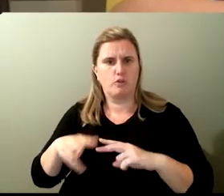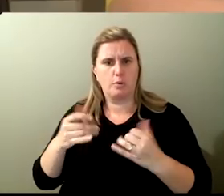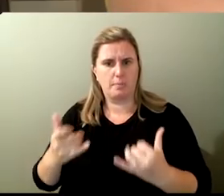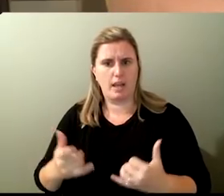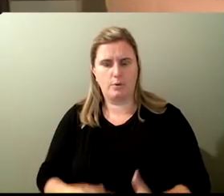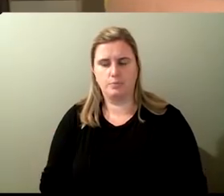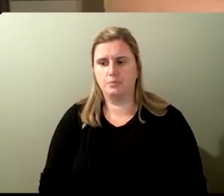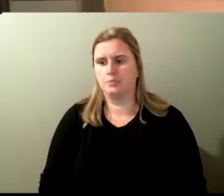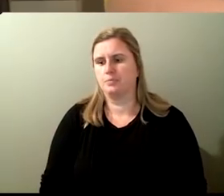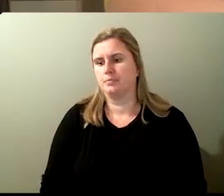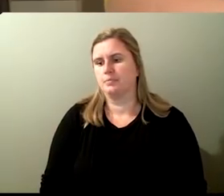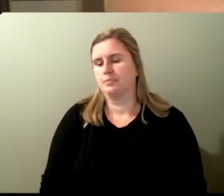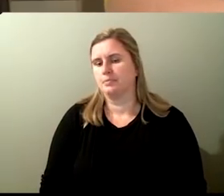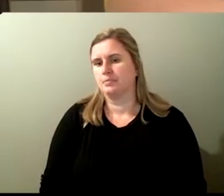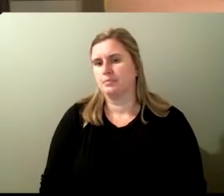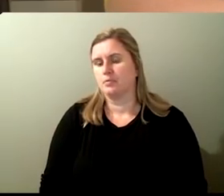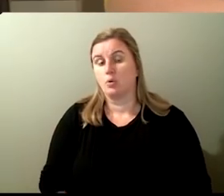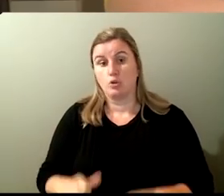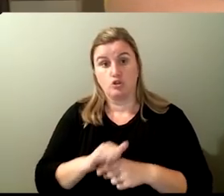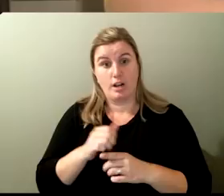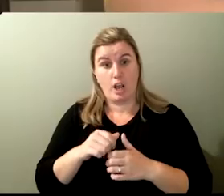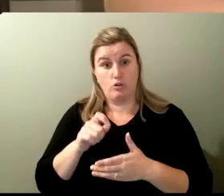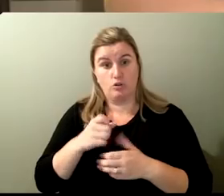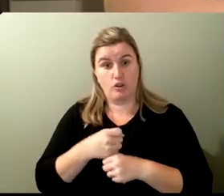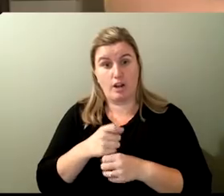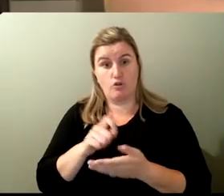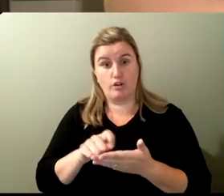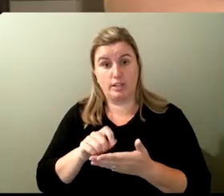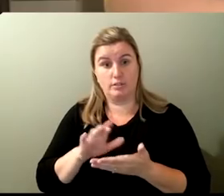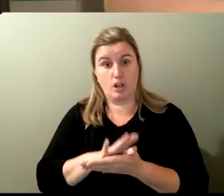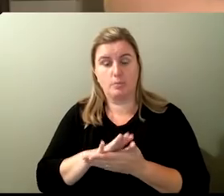When training how to create a written document, consider providing